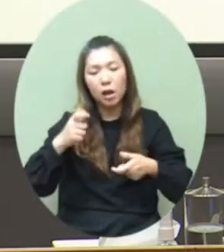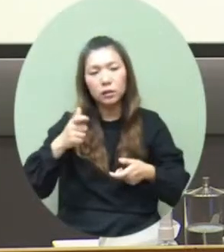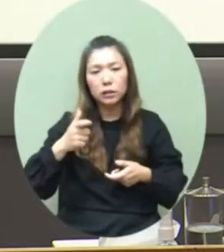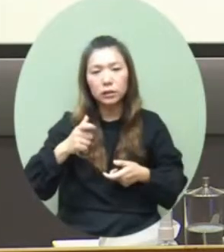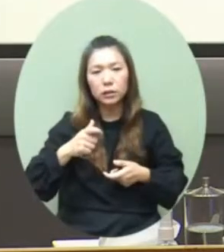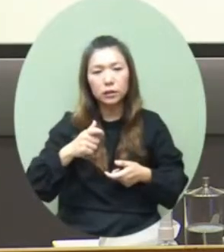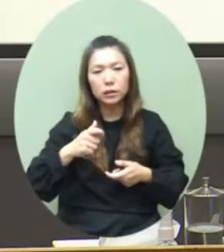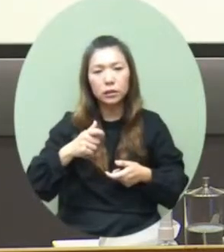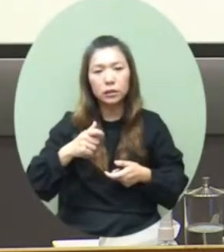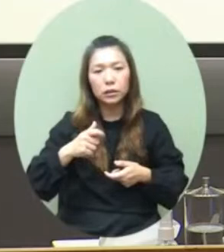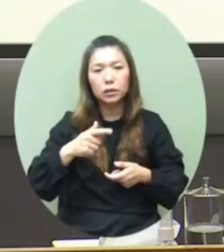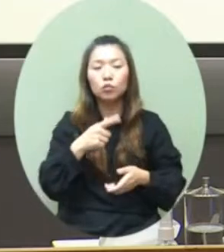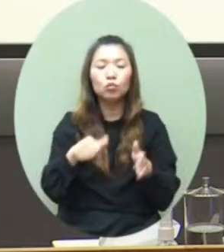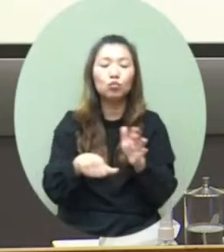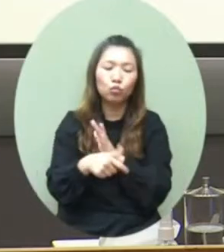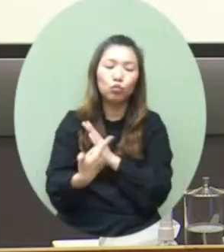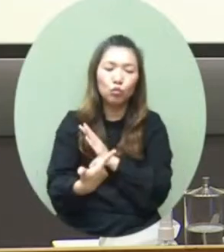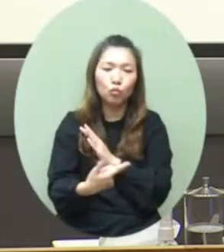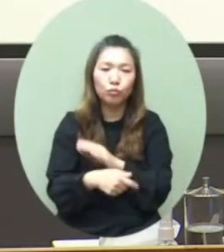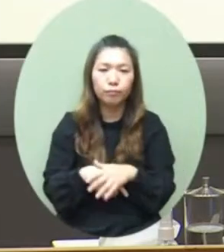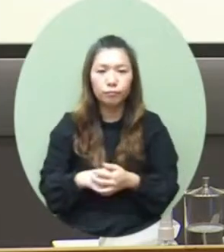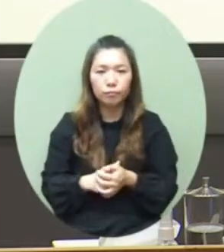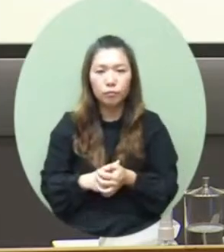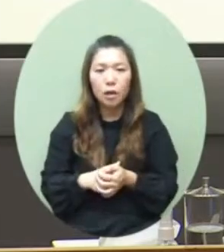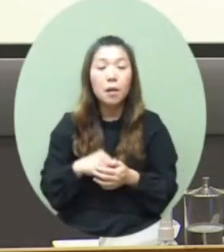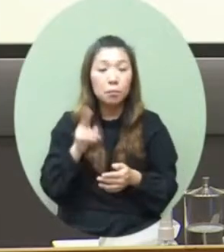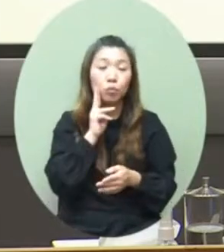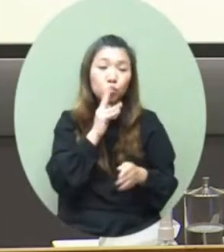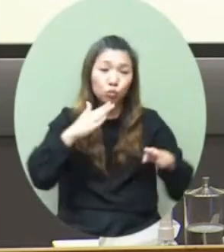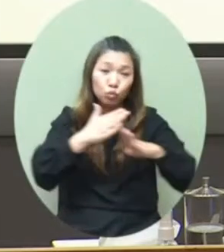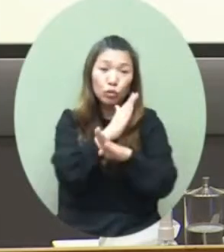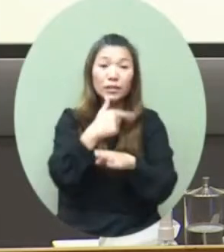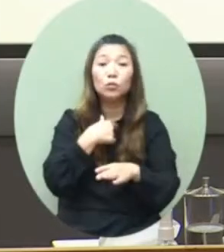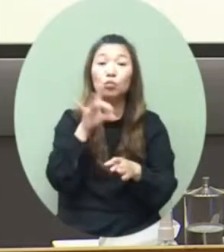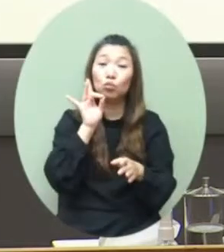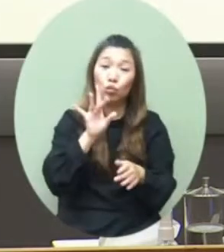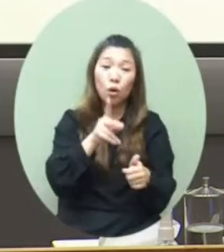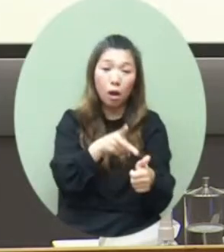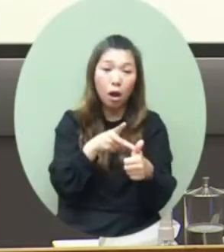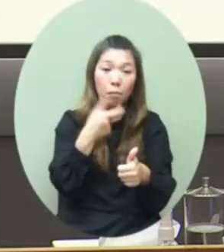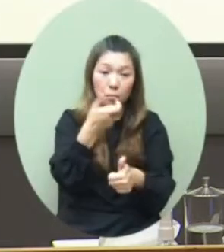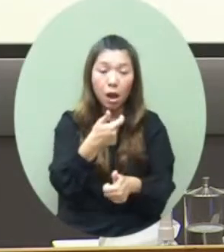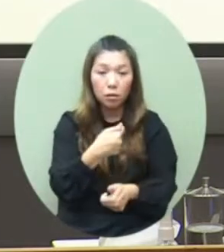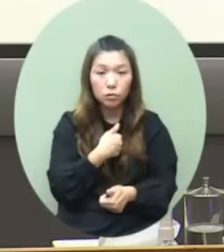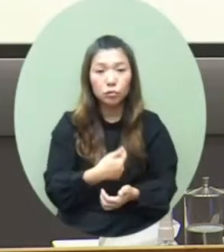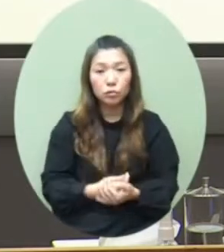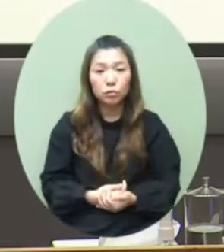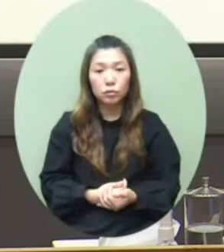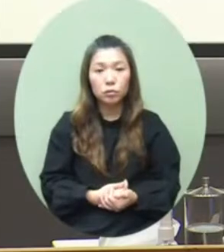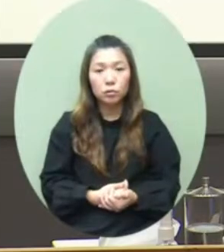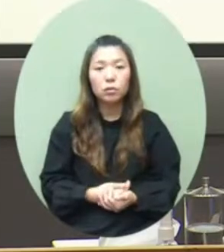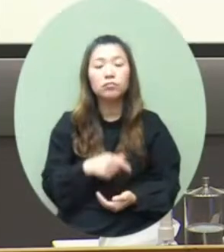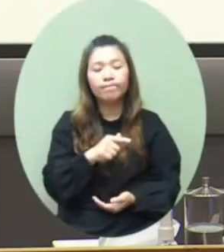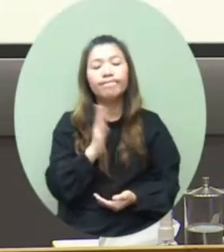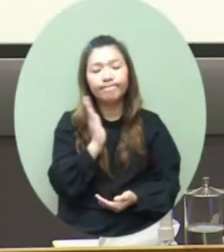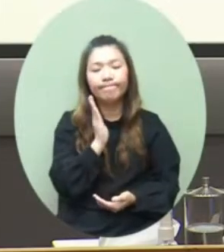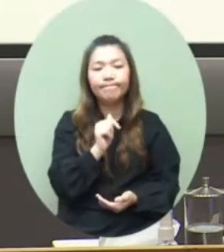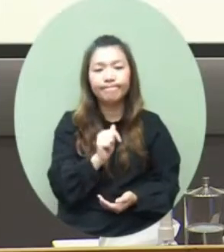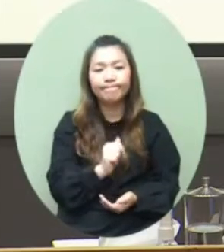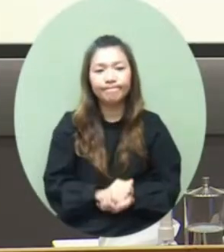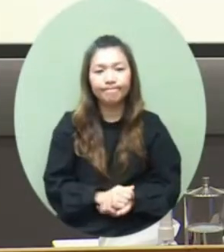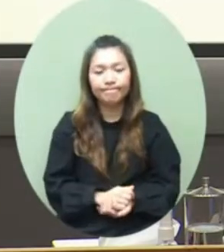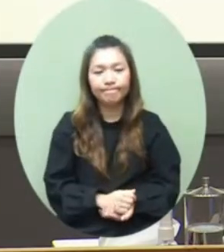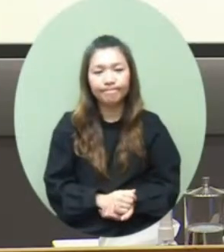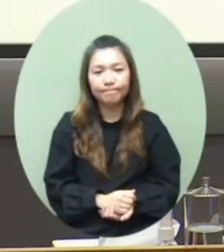for the gourmet fairs at the district level, and also the gourmet marketplaces. But depending on the